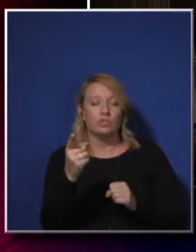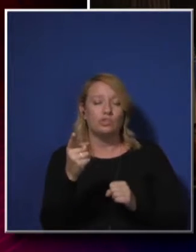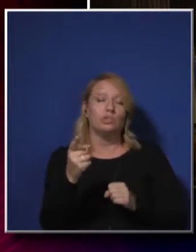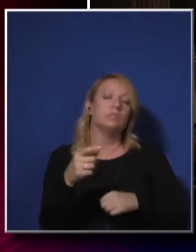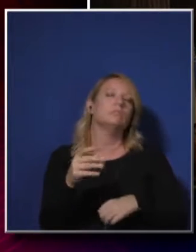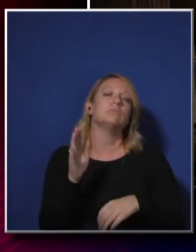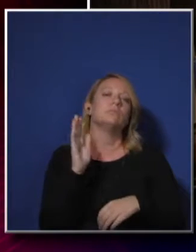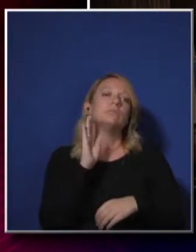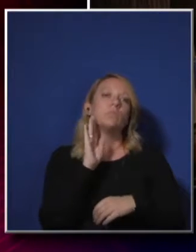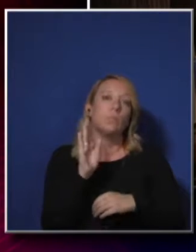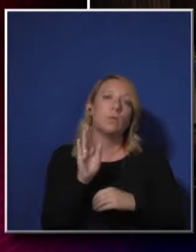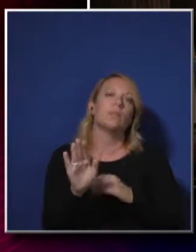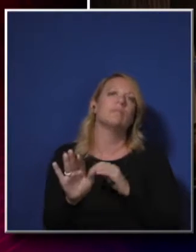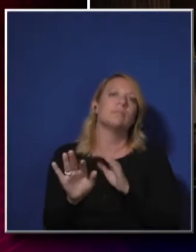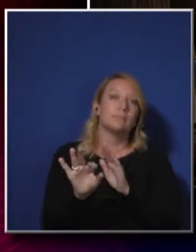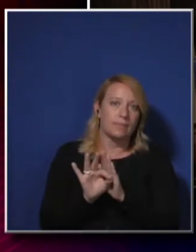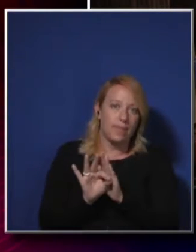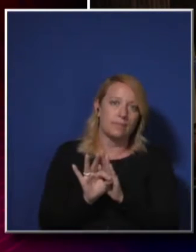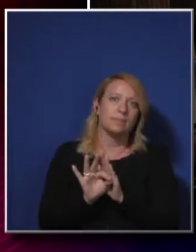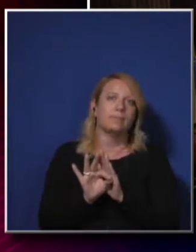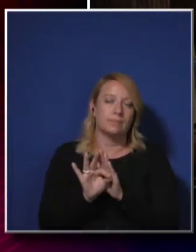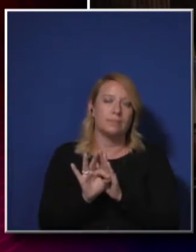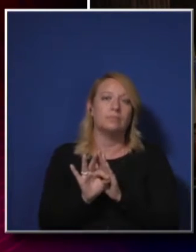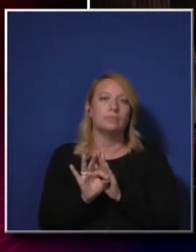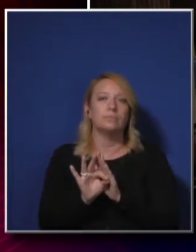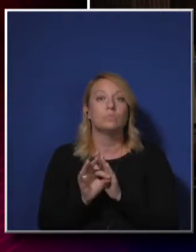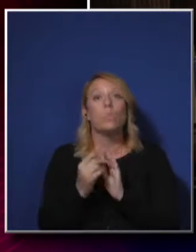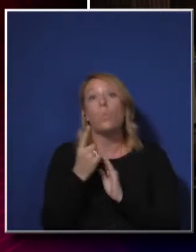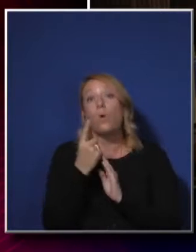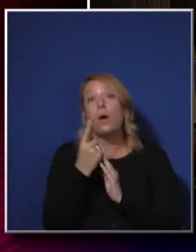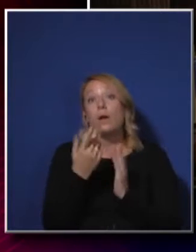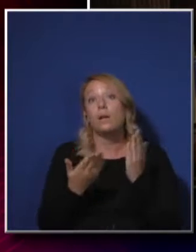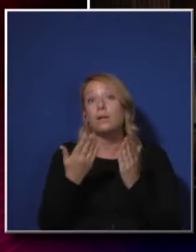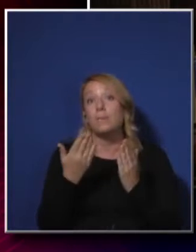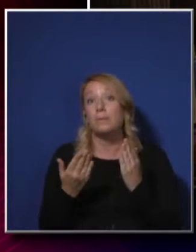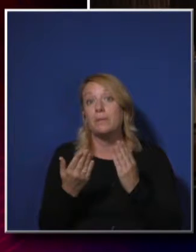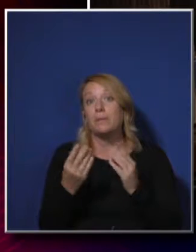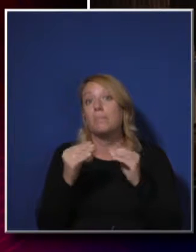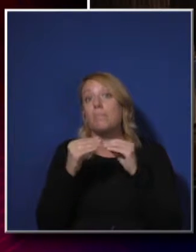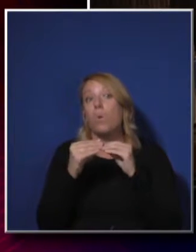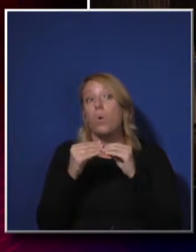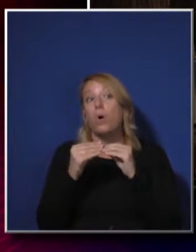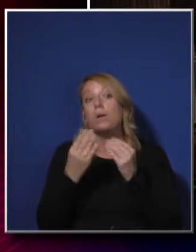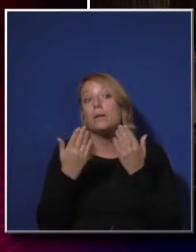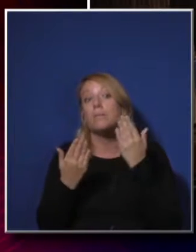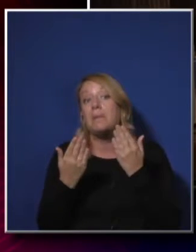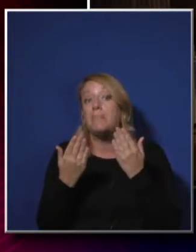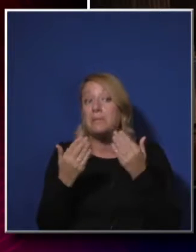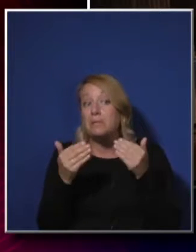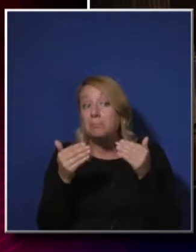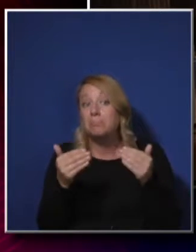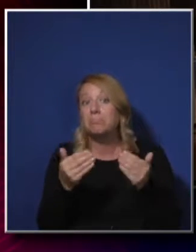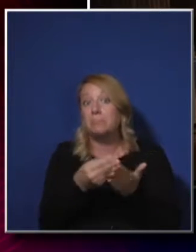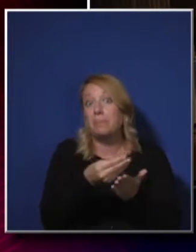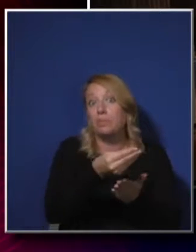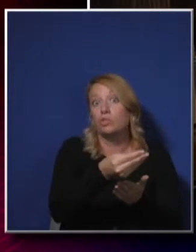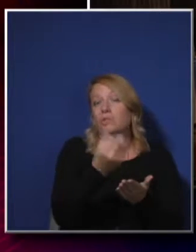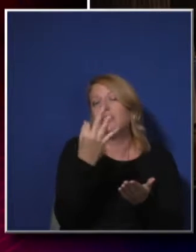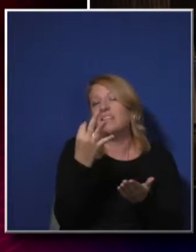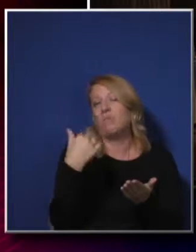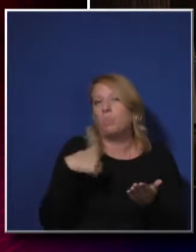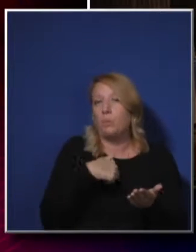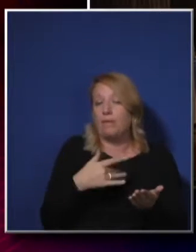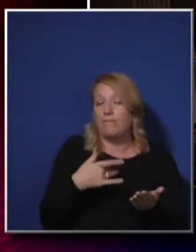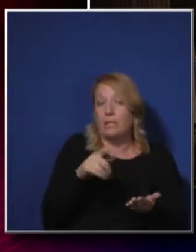the selection of one or more for purchasing consideration if needed.